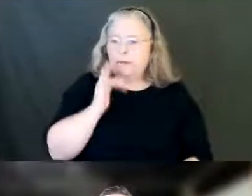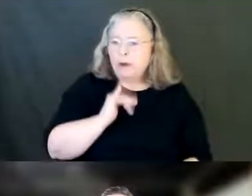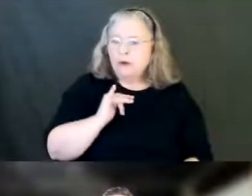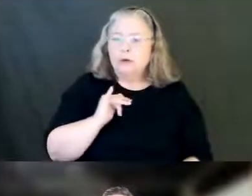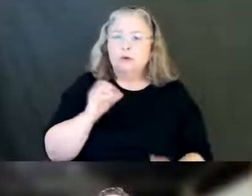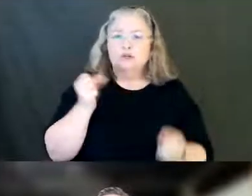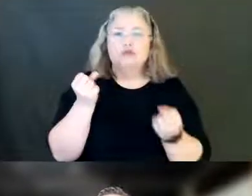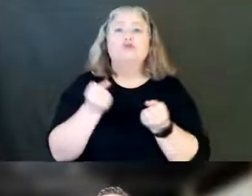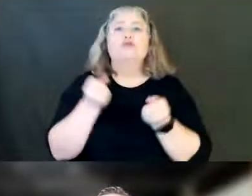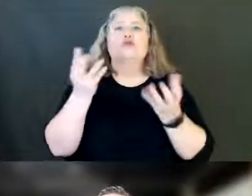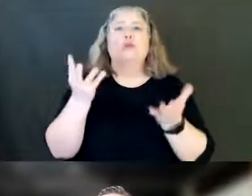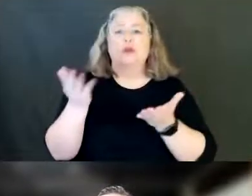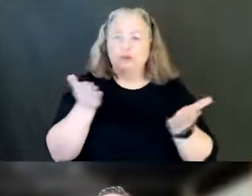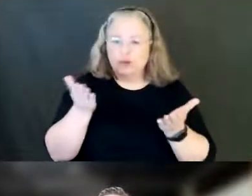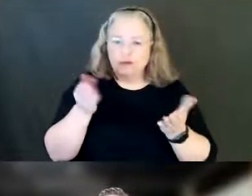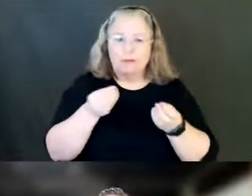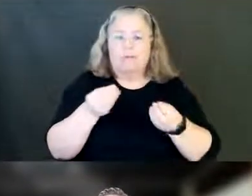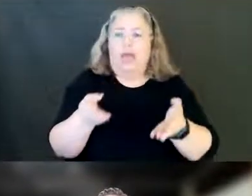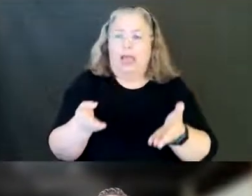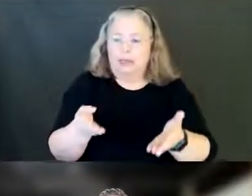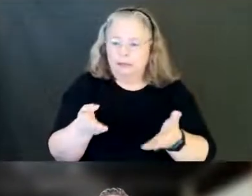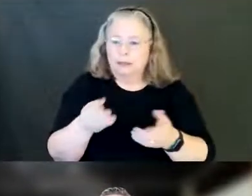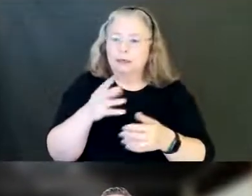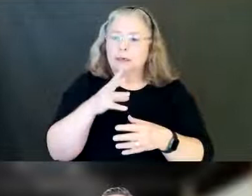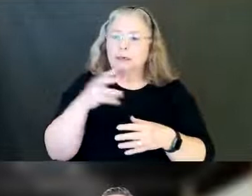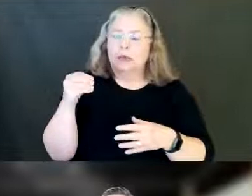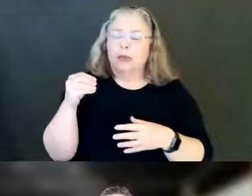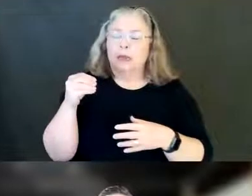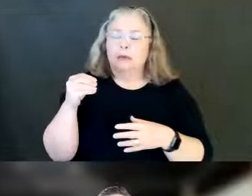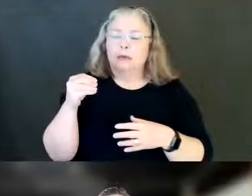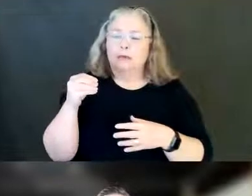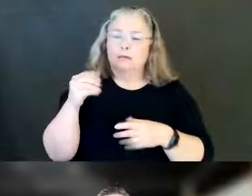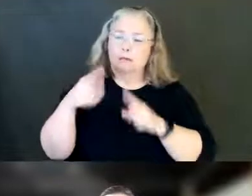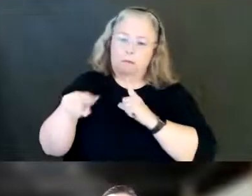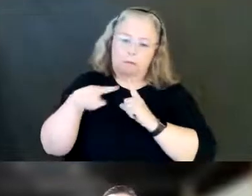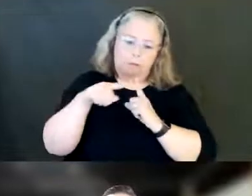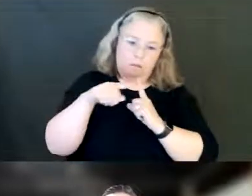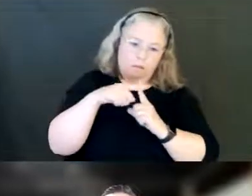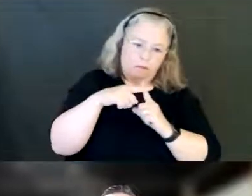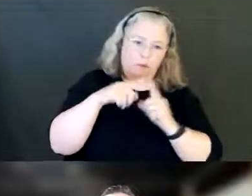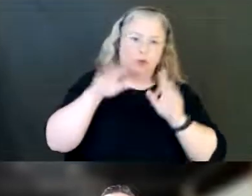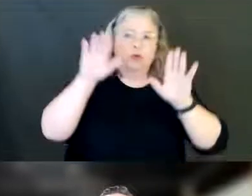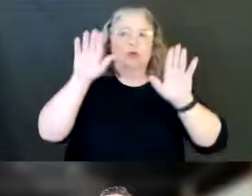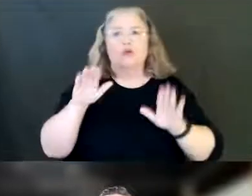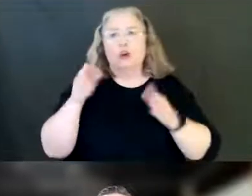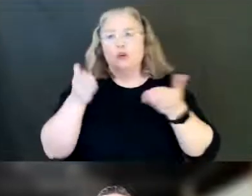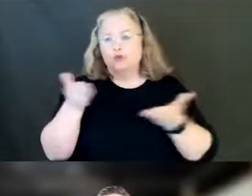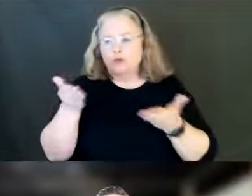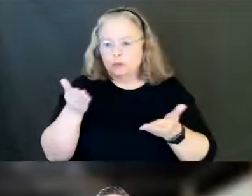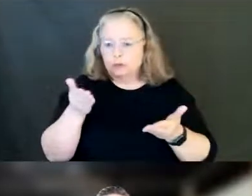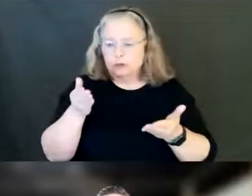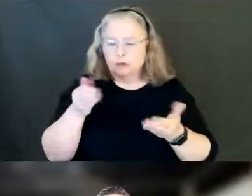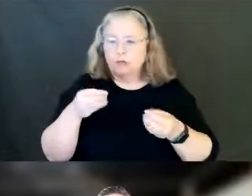many services that are being provided, and so much positive and great service that's being provided. And so we want